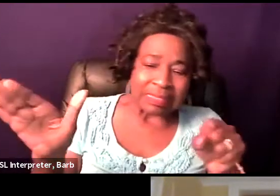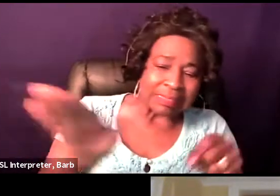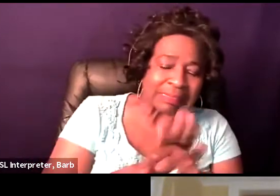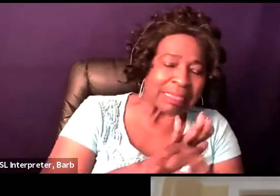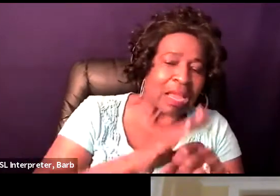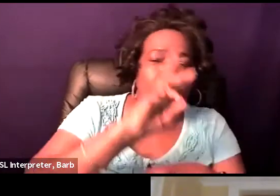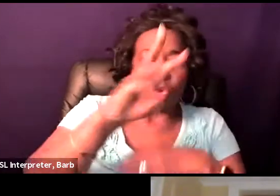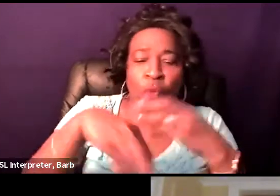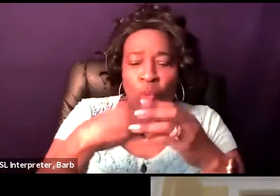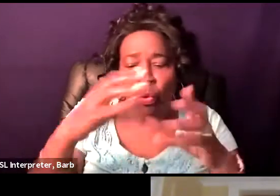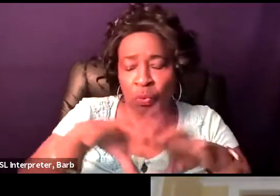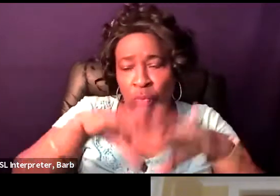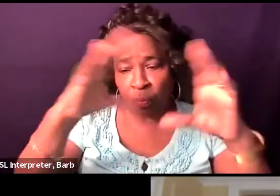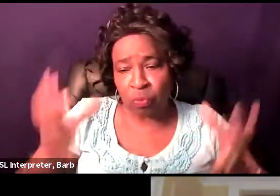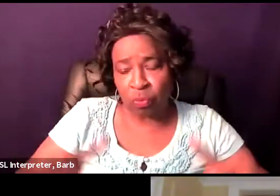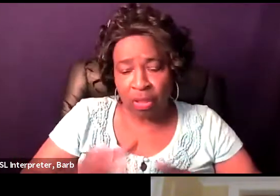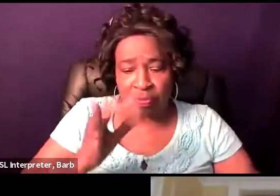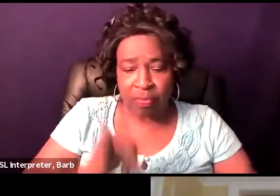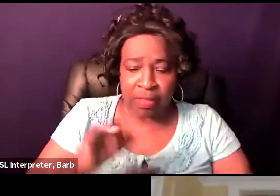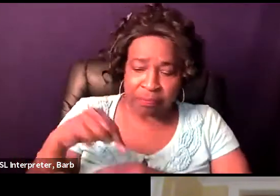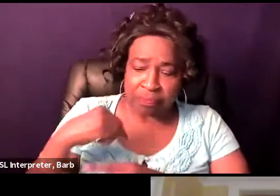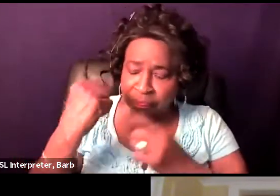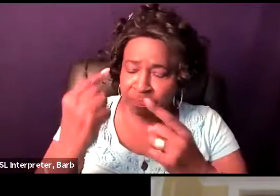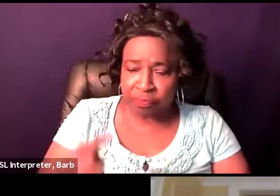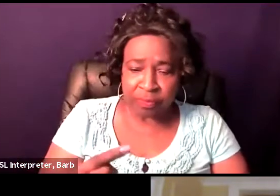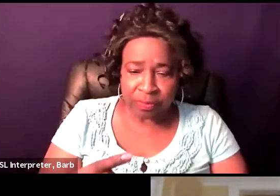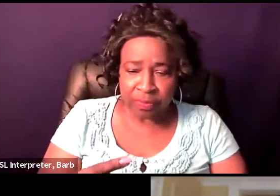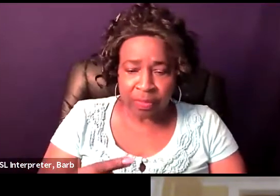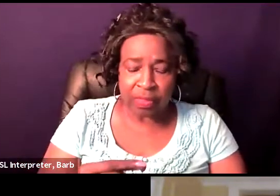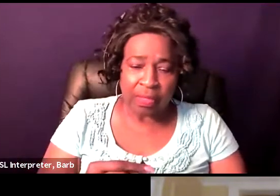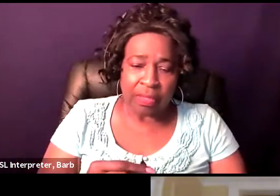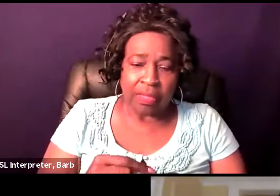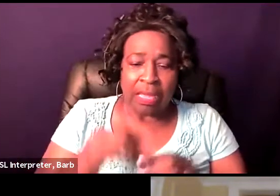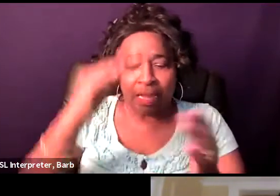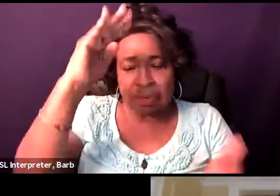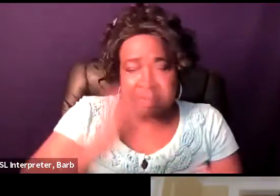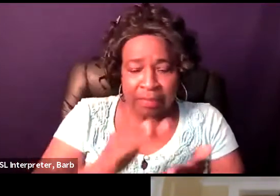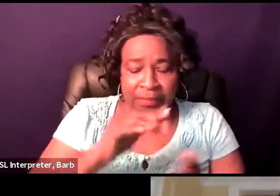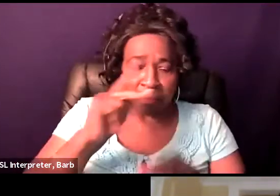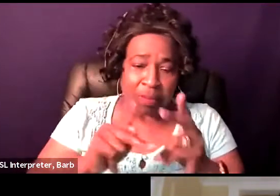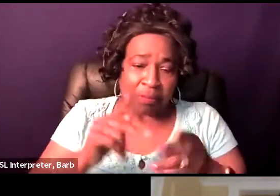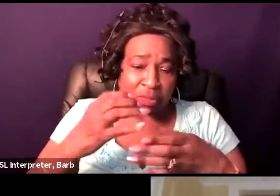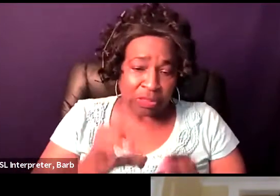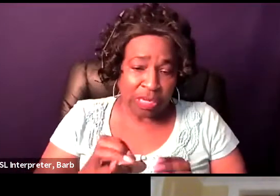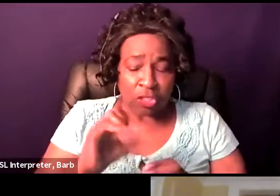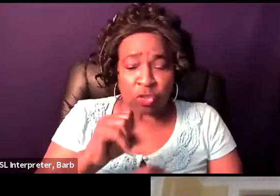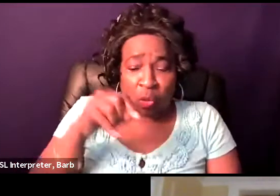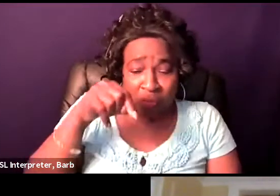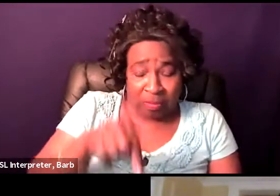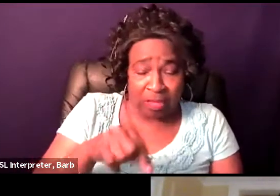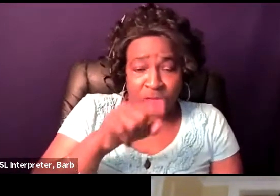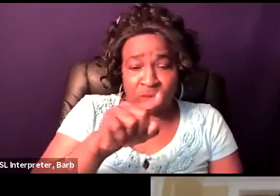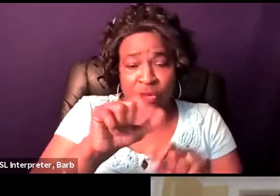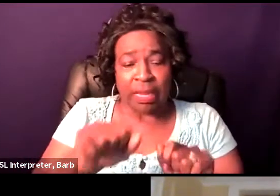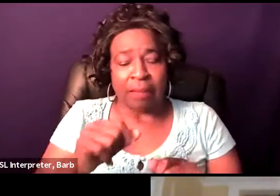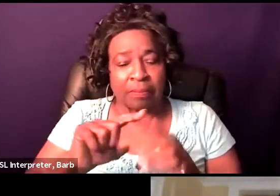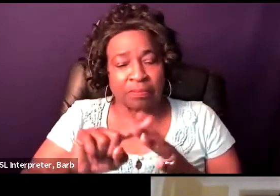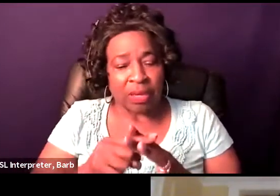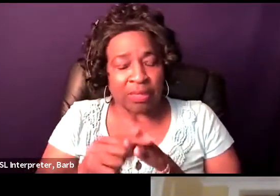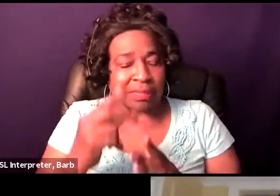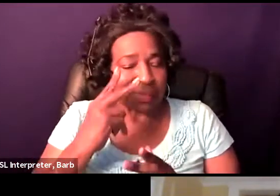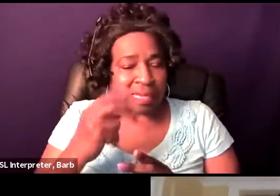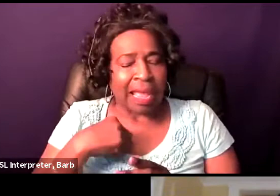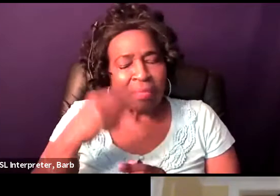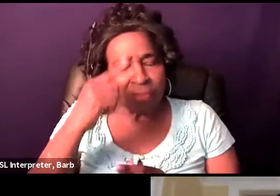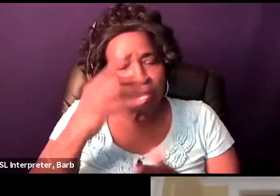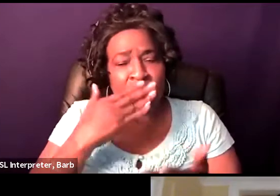world that overdetermined life chances. And so in this little tool, you can begin to see. And so I think it's good to bring in these